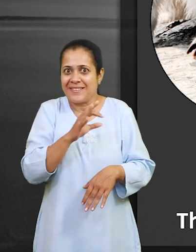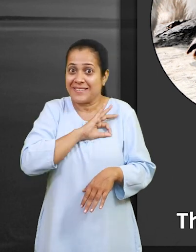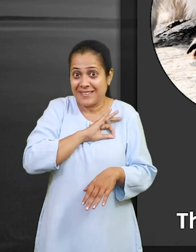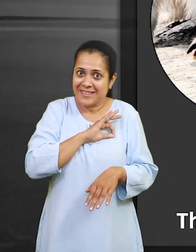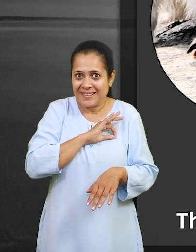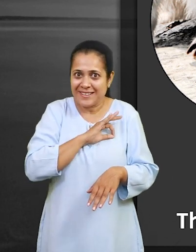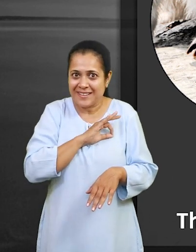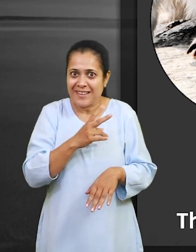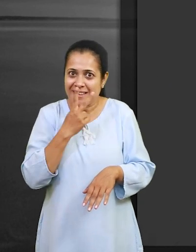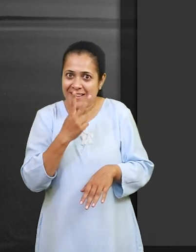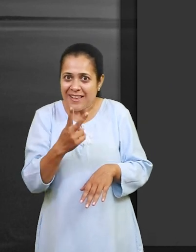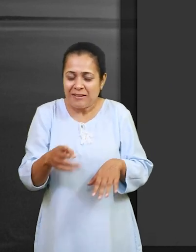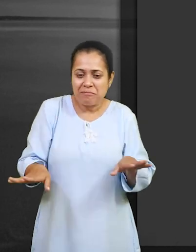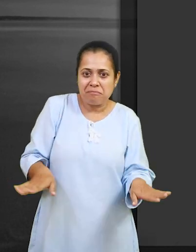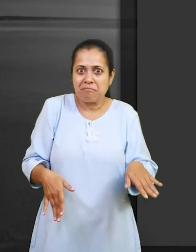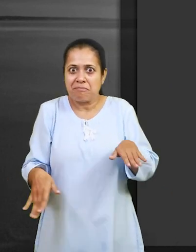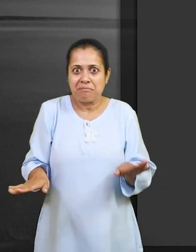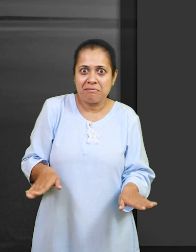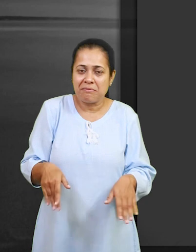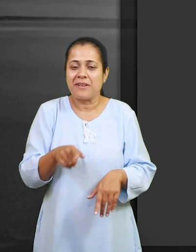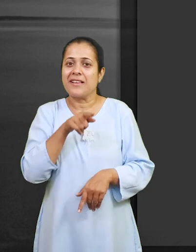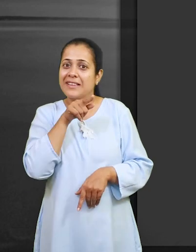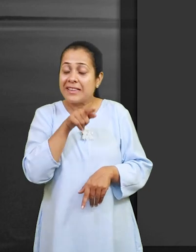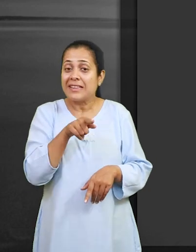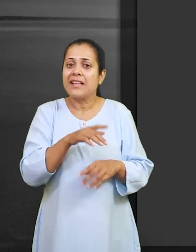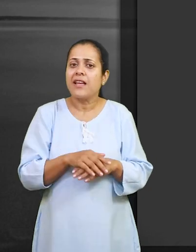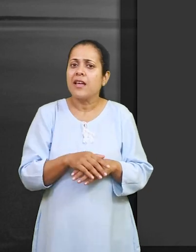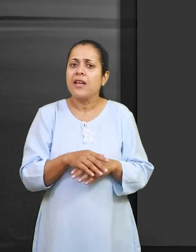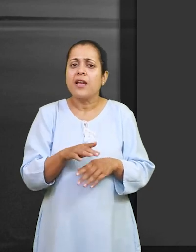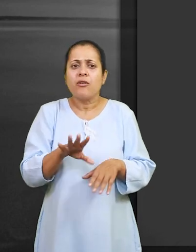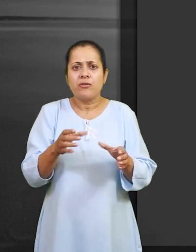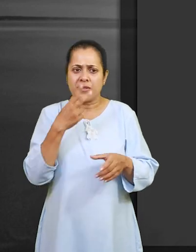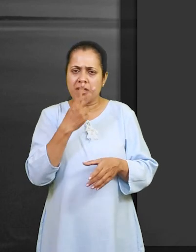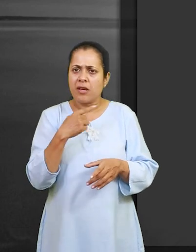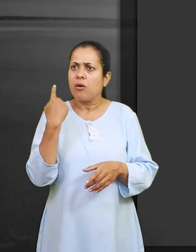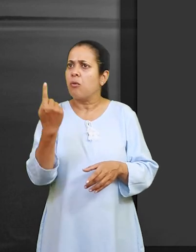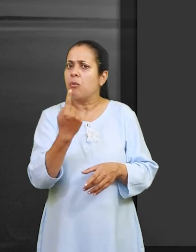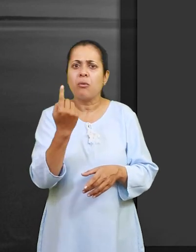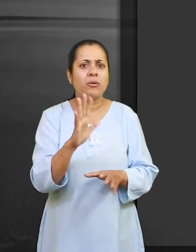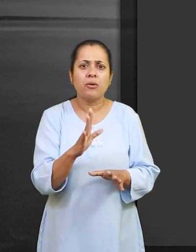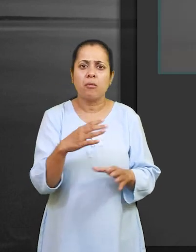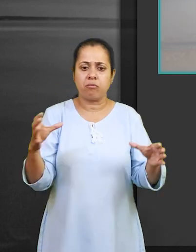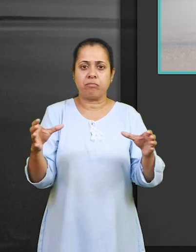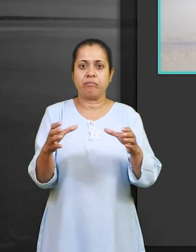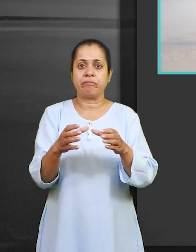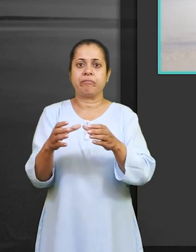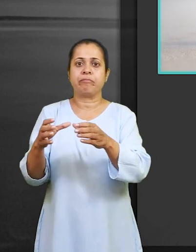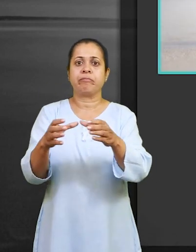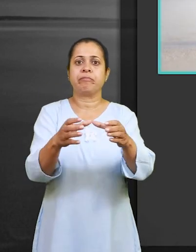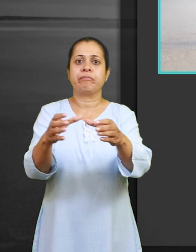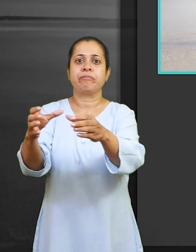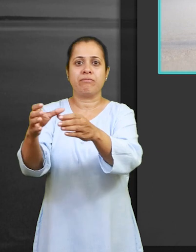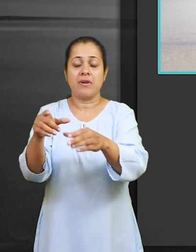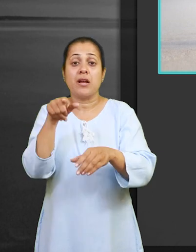like to see them the way they walk. They always walk in herdles, which means